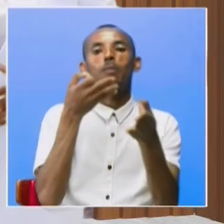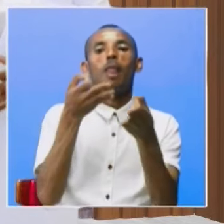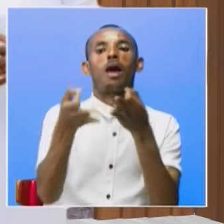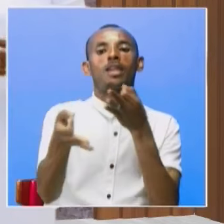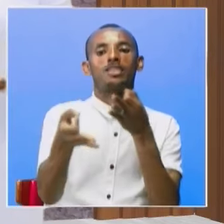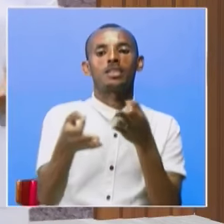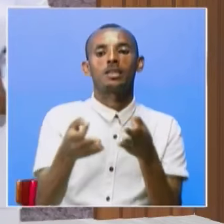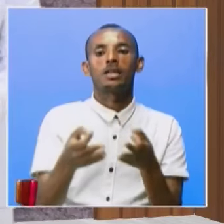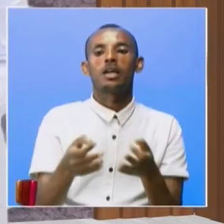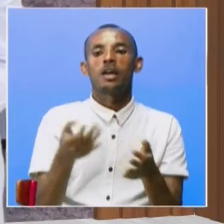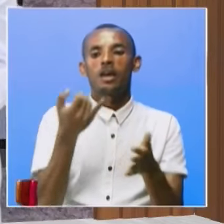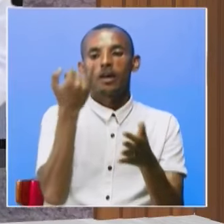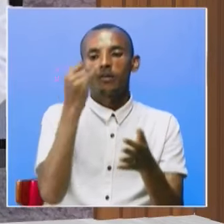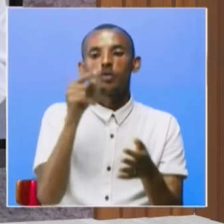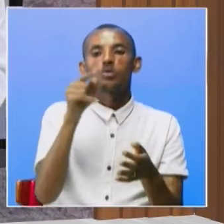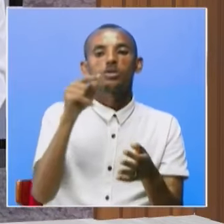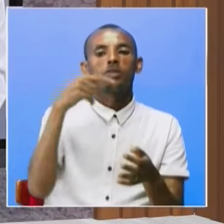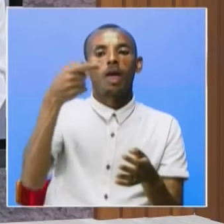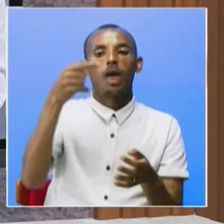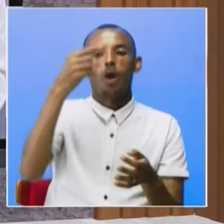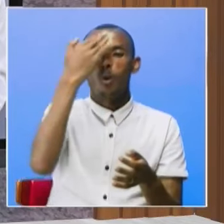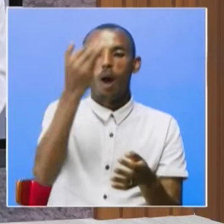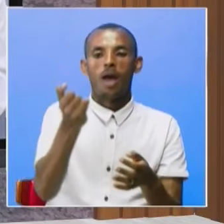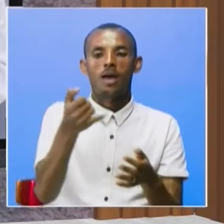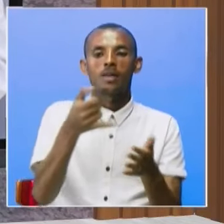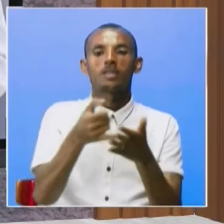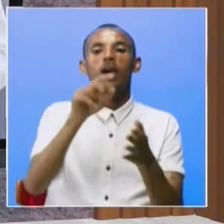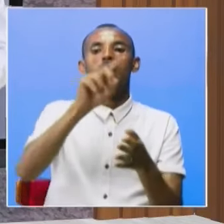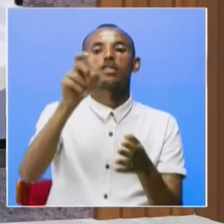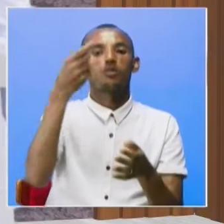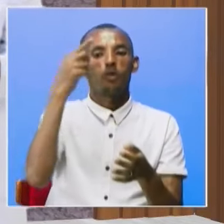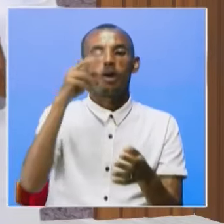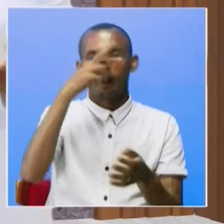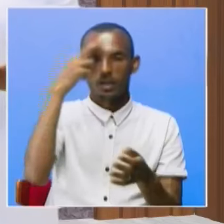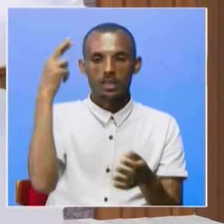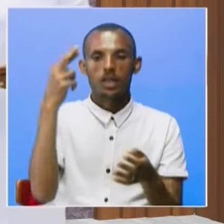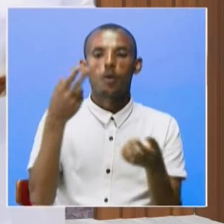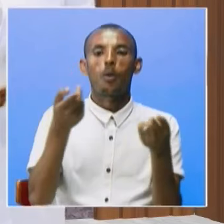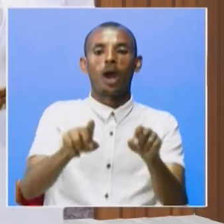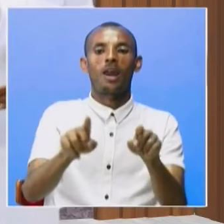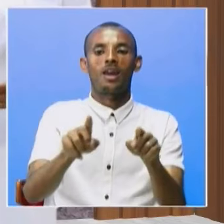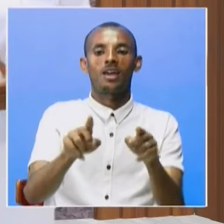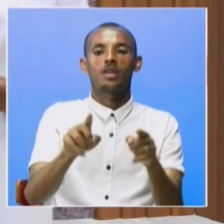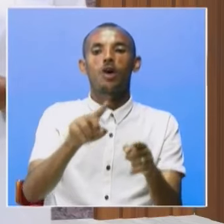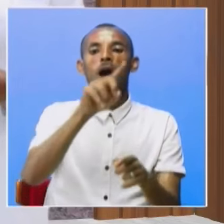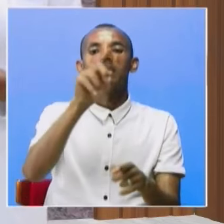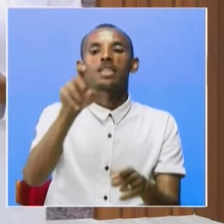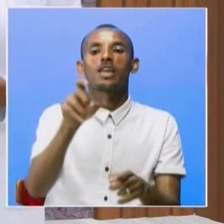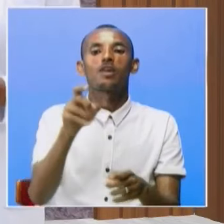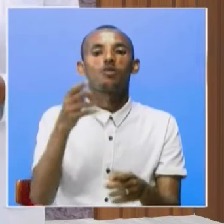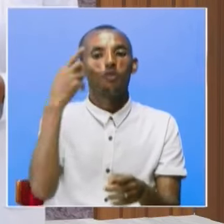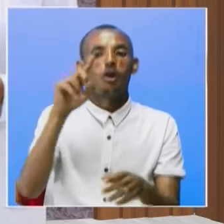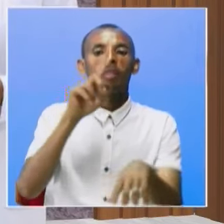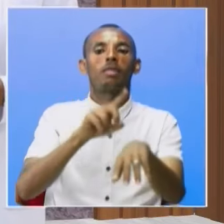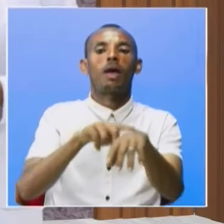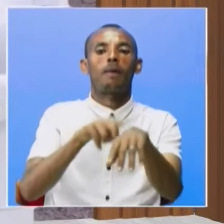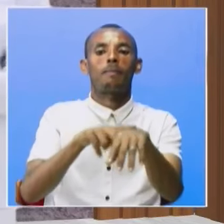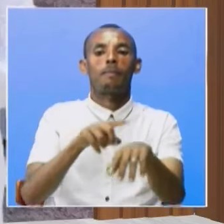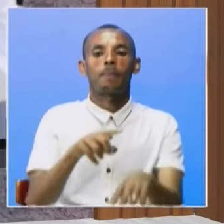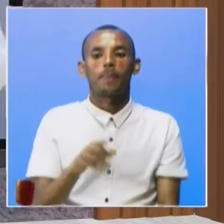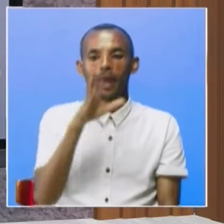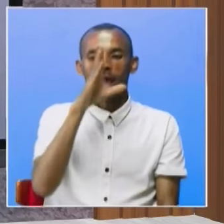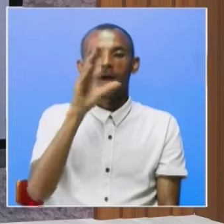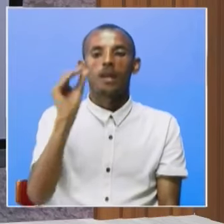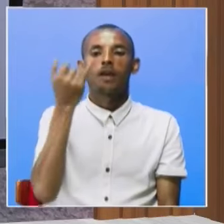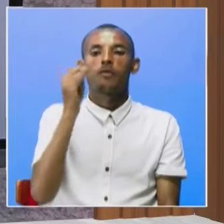say why, you are asking for a reason. When, you are asking for a time, yeah? And